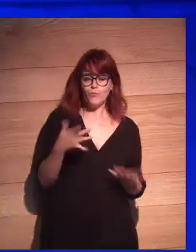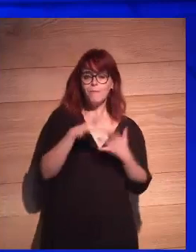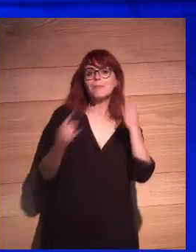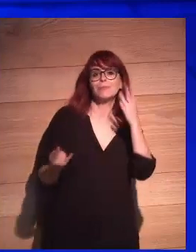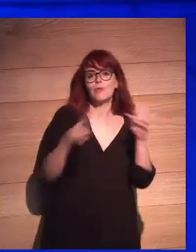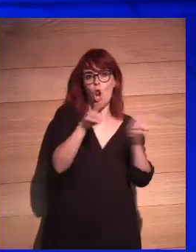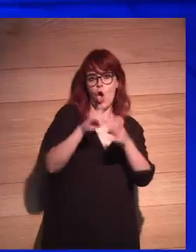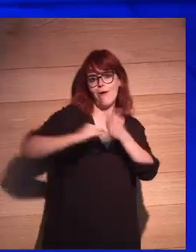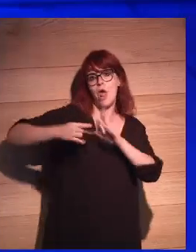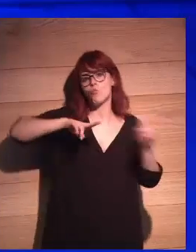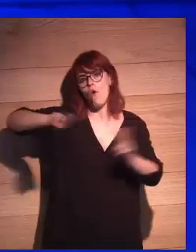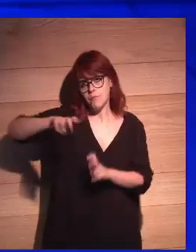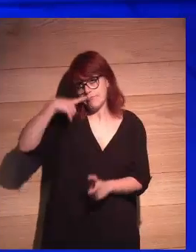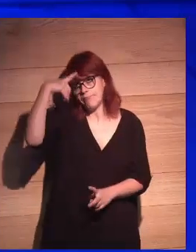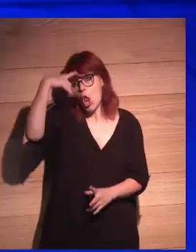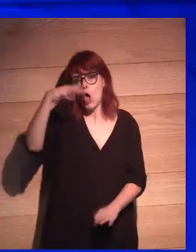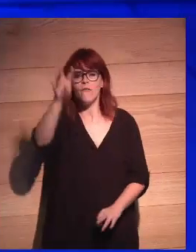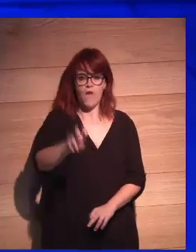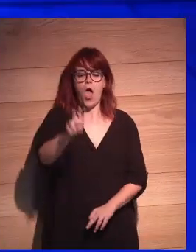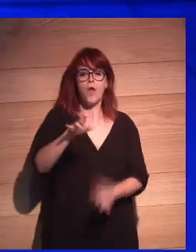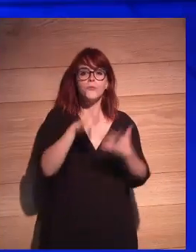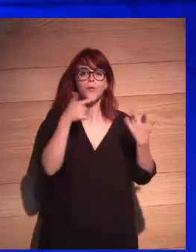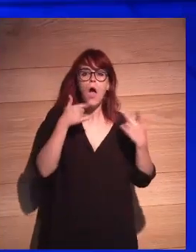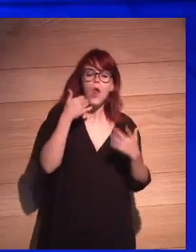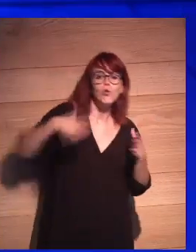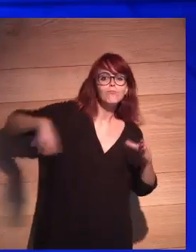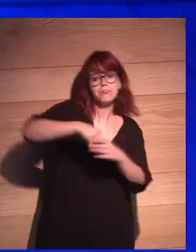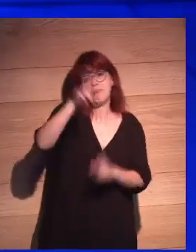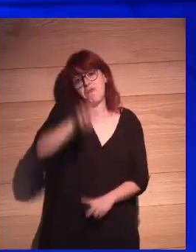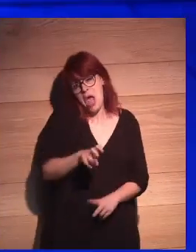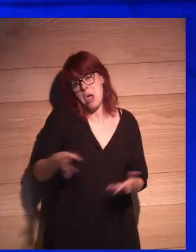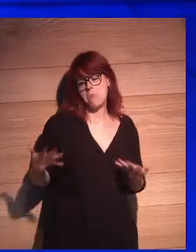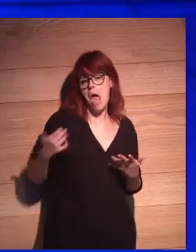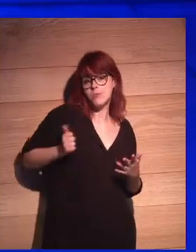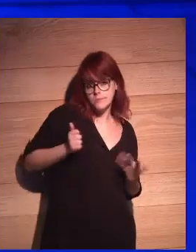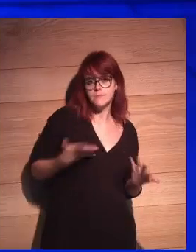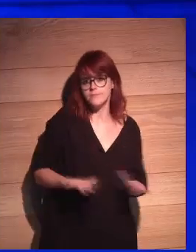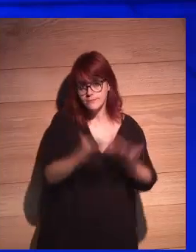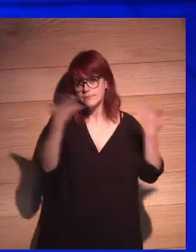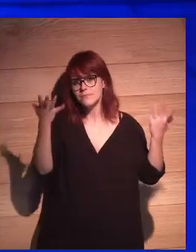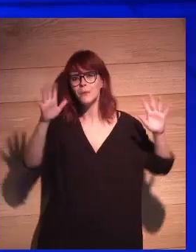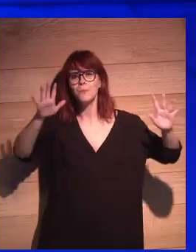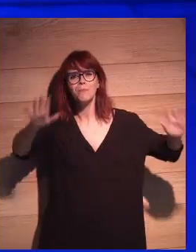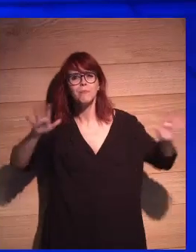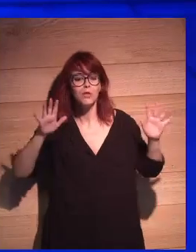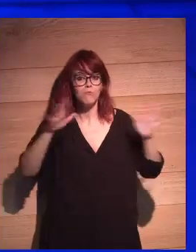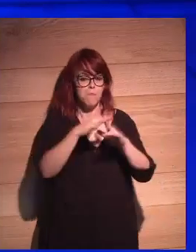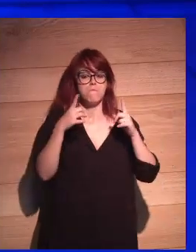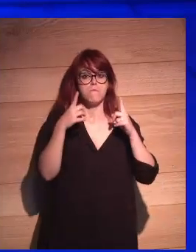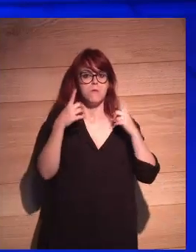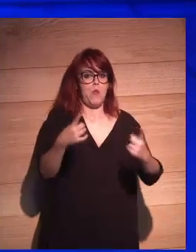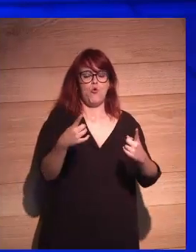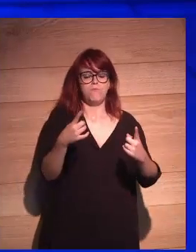to be useful for you? Can you really profit from this technology? And we can try and find something that really suits